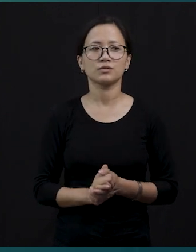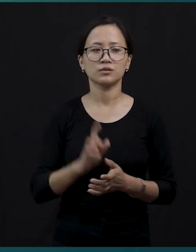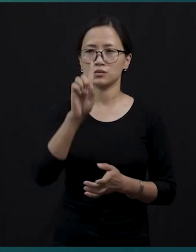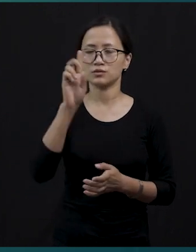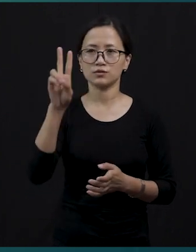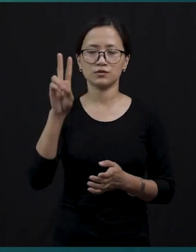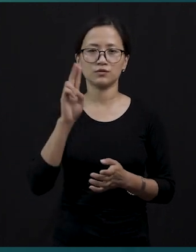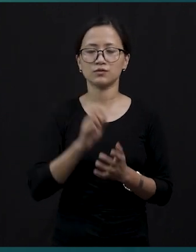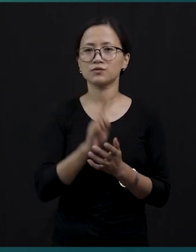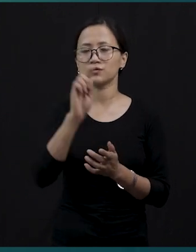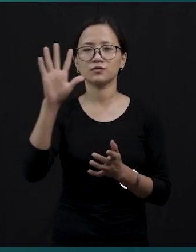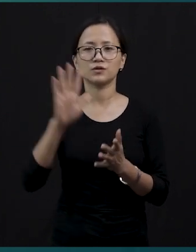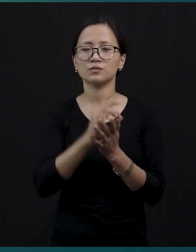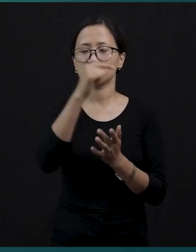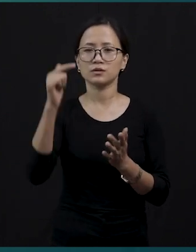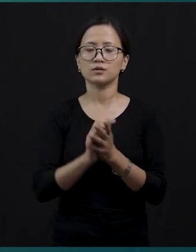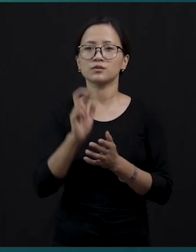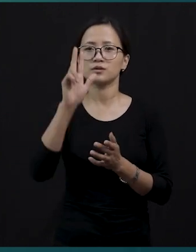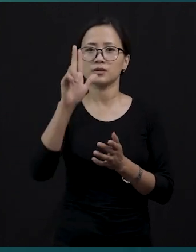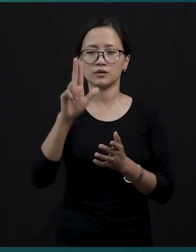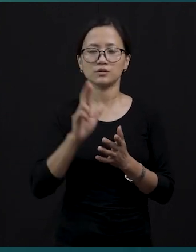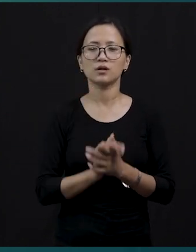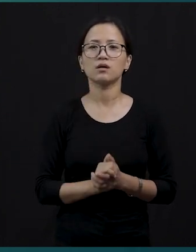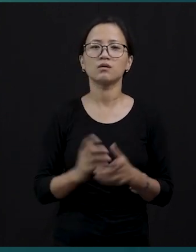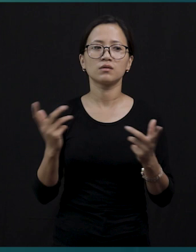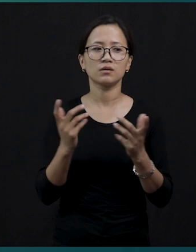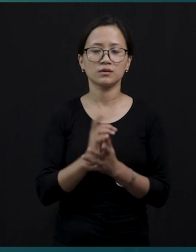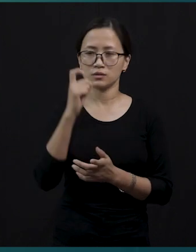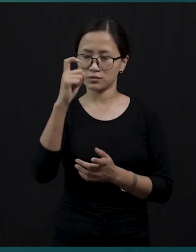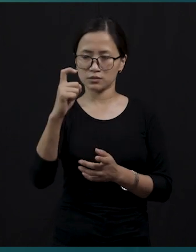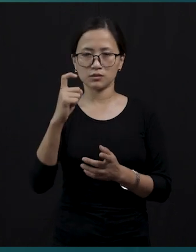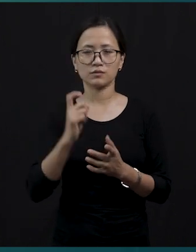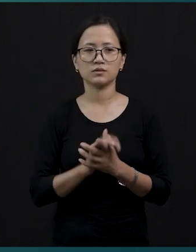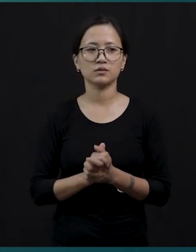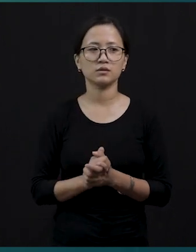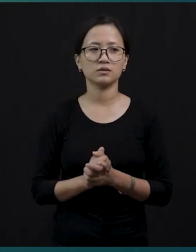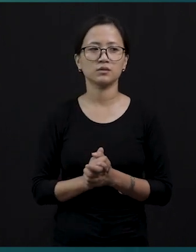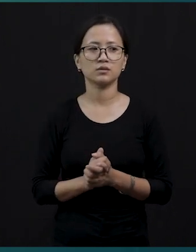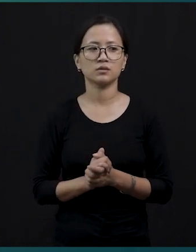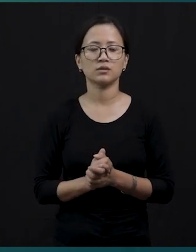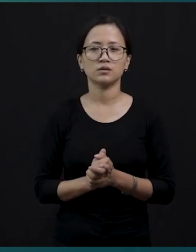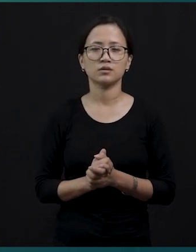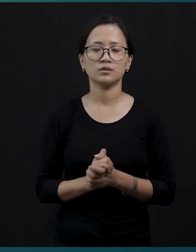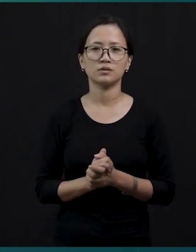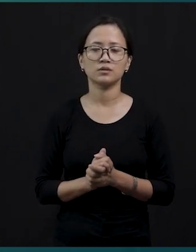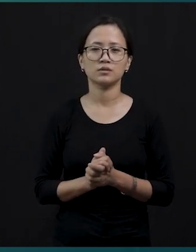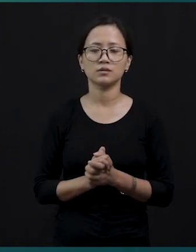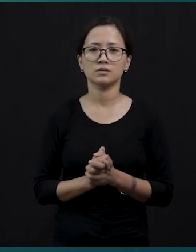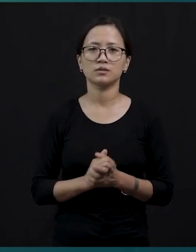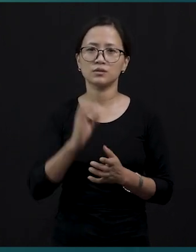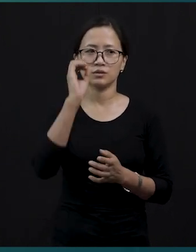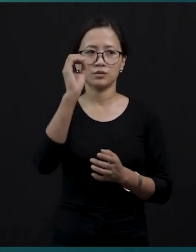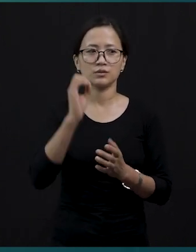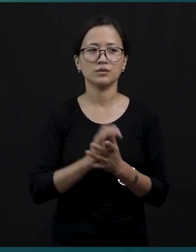become 15. So 15 minus 8, how much it will be, children? It will be 7, right? Then here it will